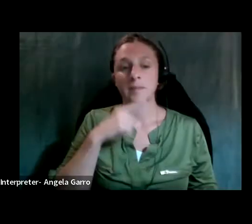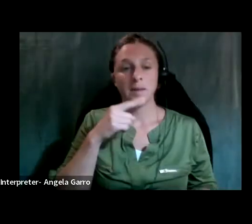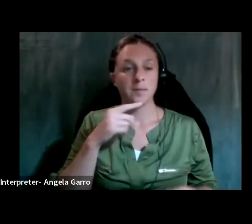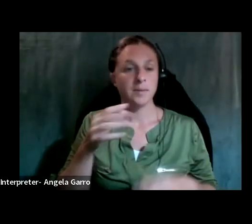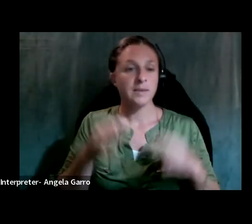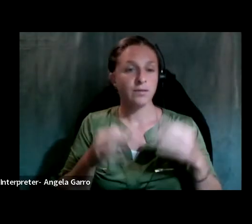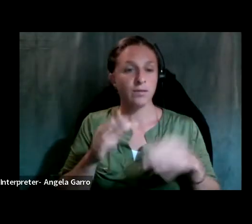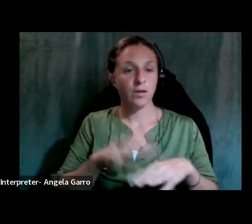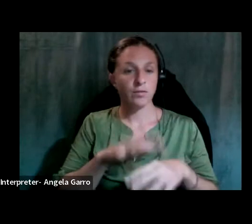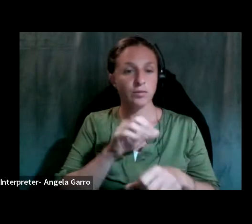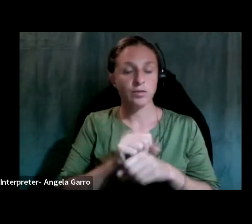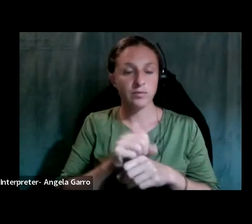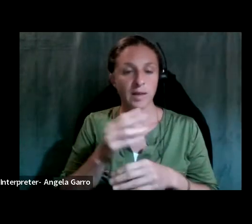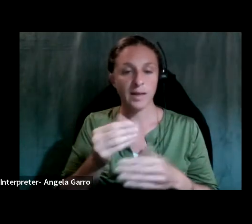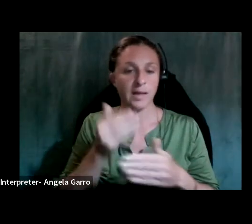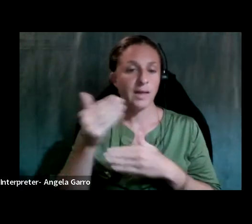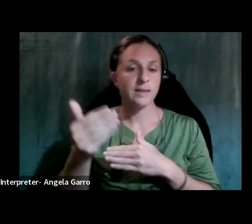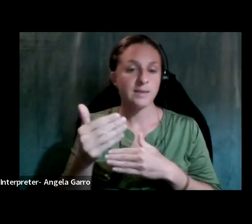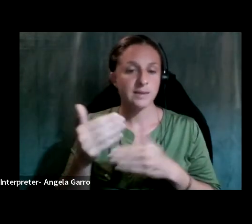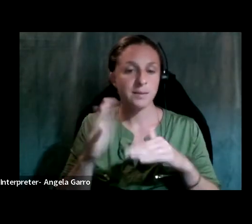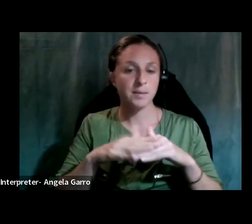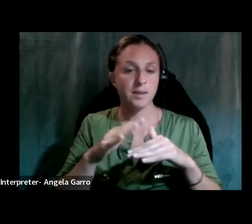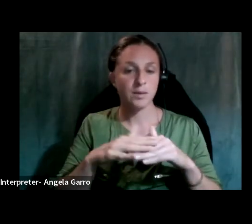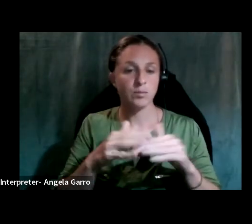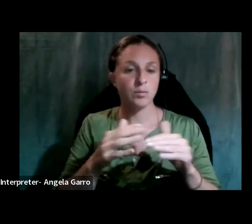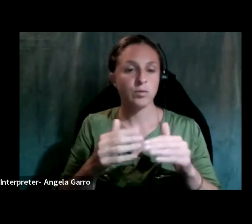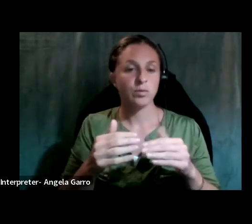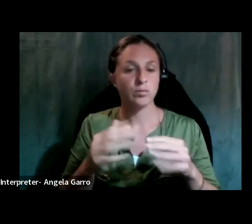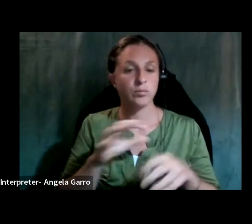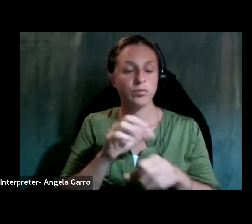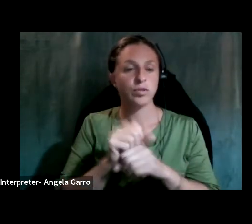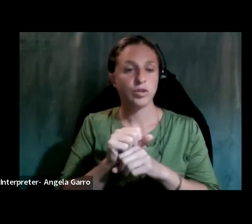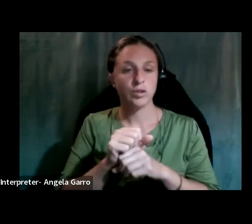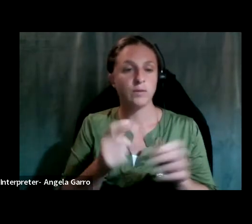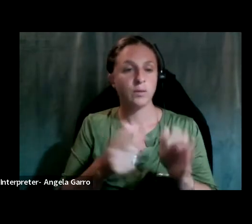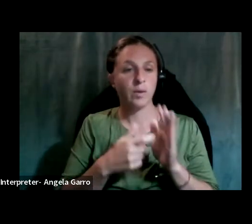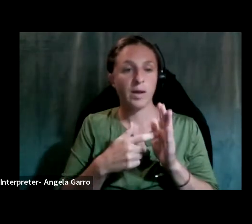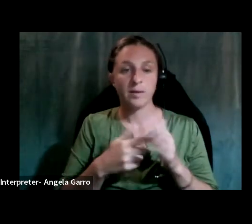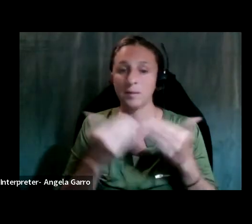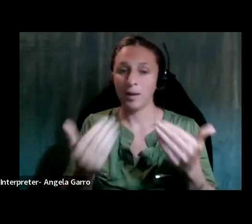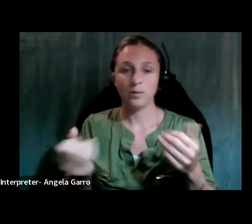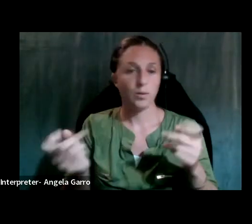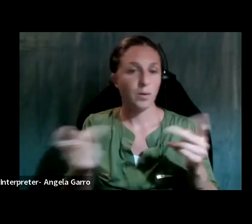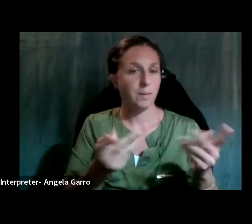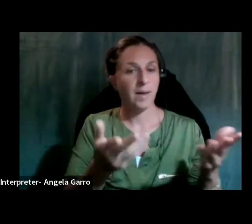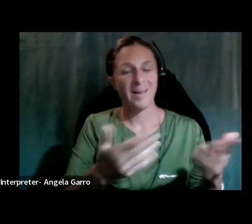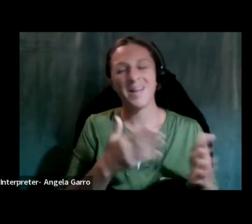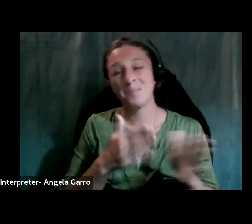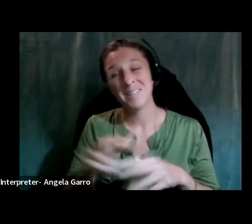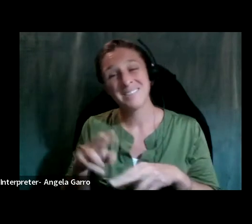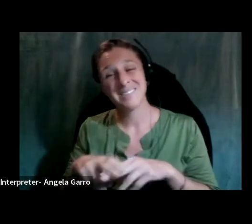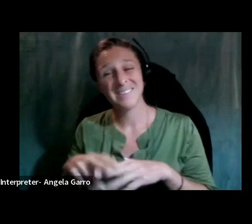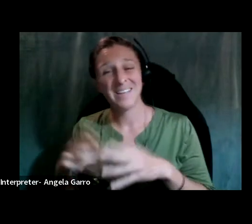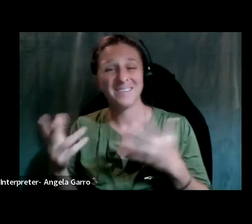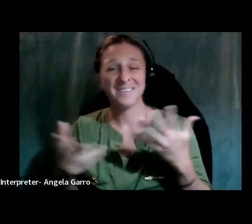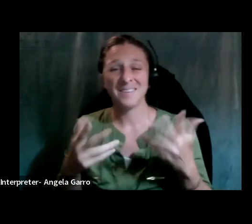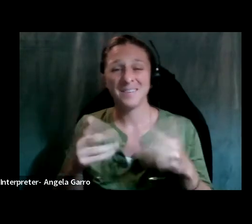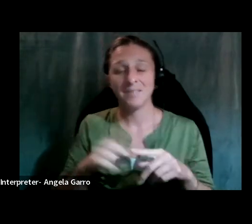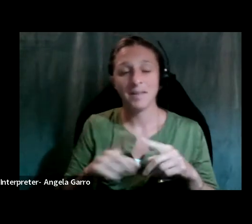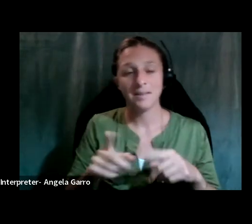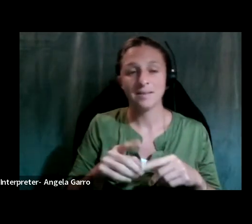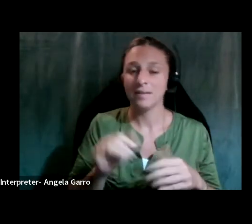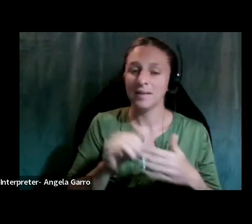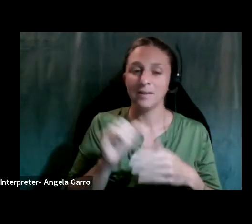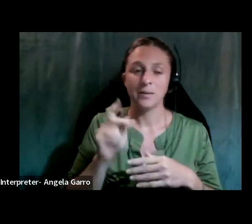excess of minimum reserve requirement. You might as well just go back up there. I was gonna sit down. Sorry. No, that's okay.